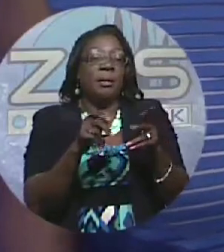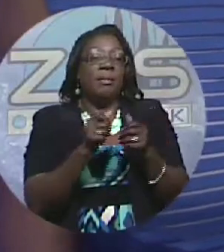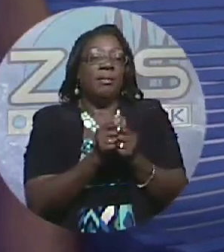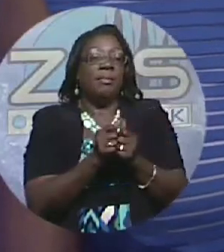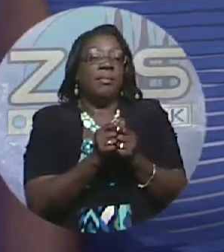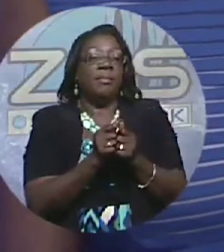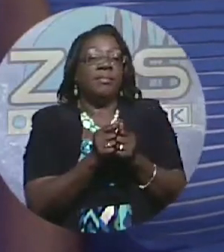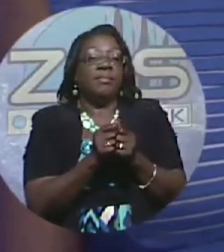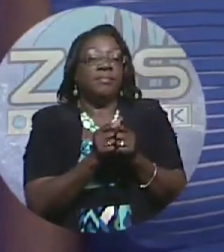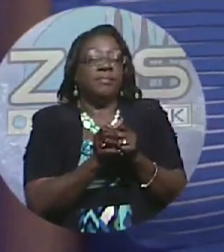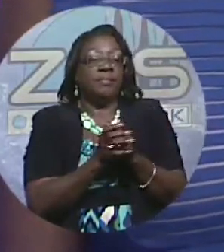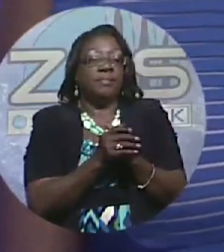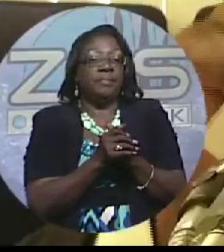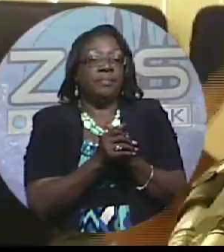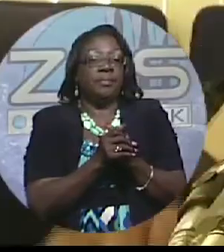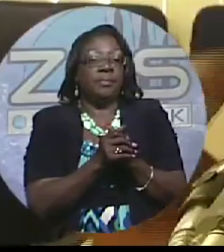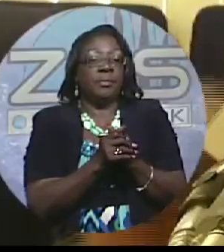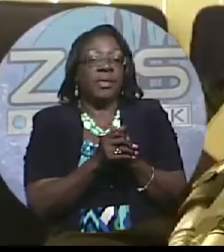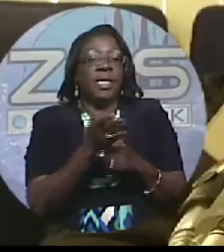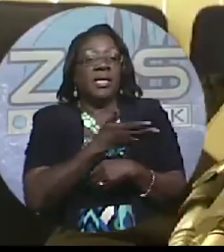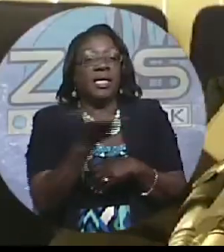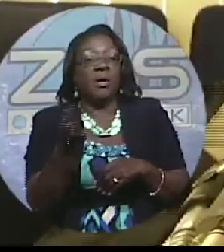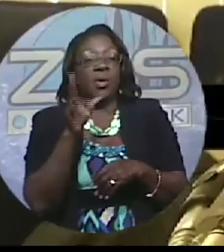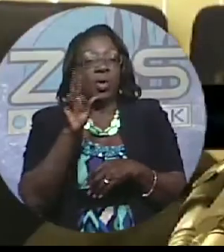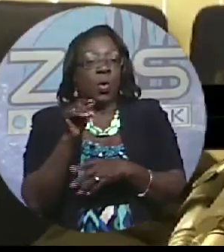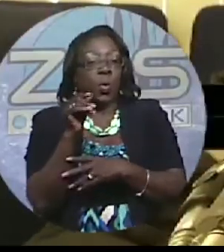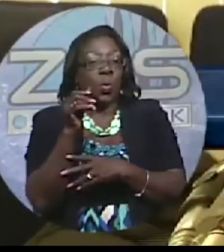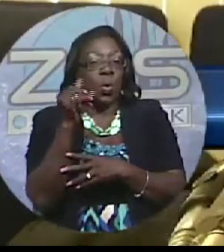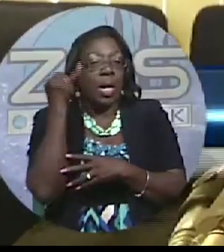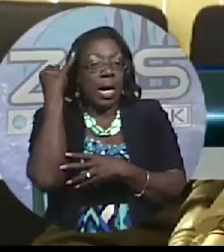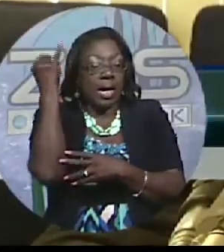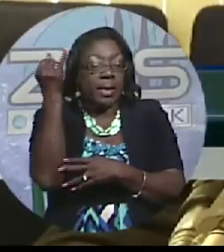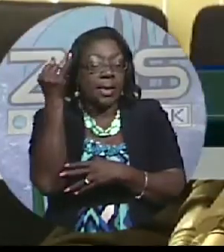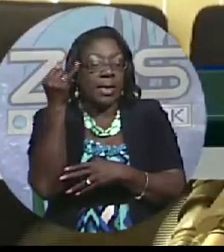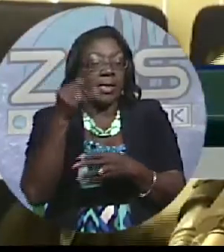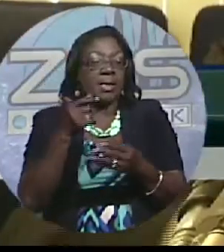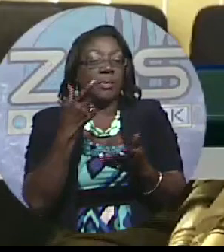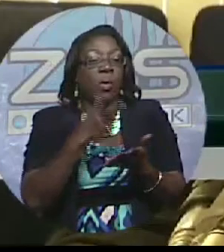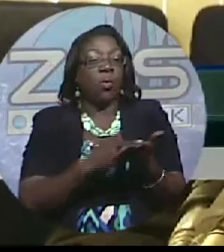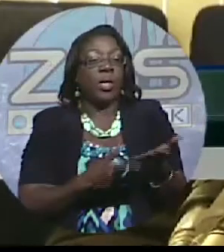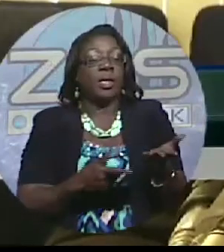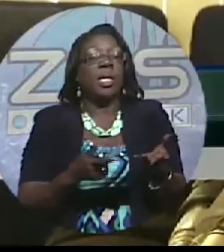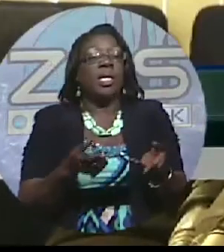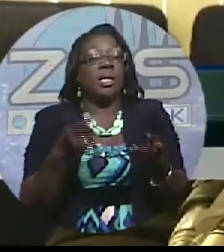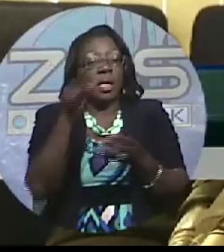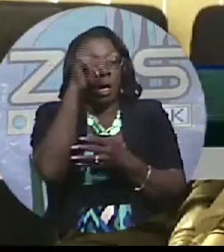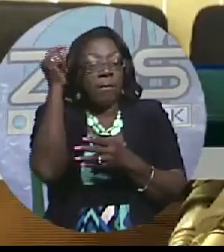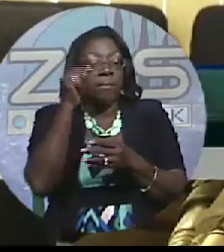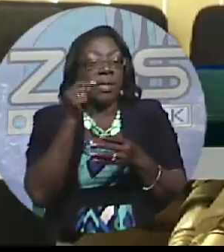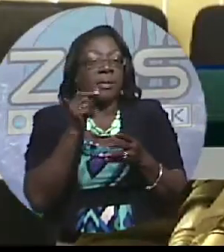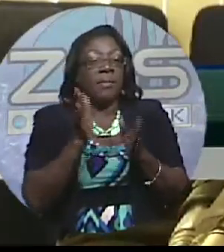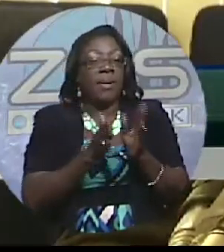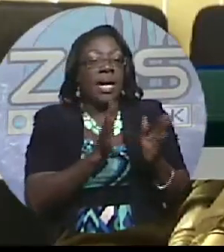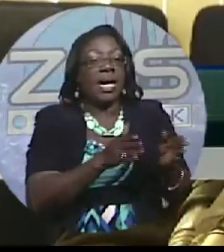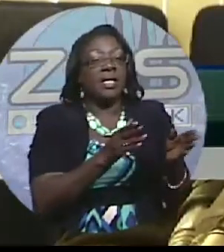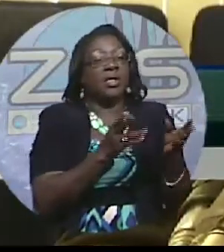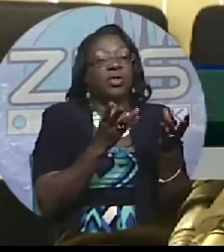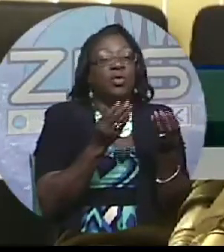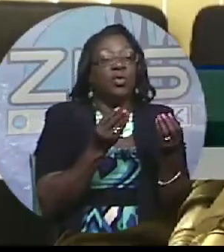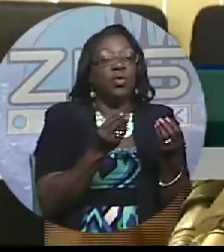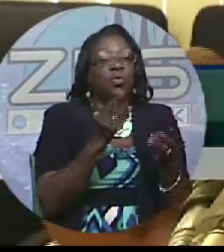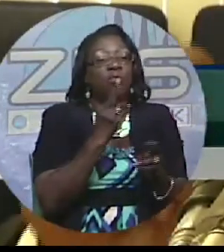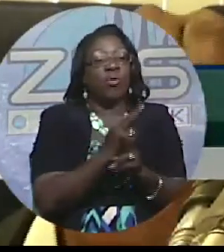our streets. There were no suggestions about what the government intends to do immediately to stop the